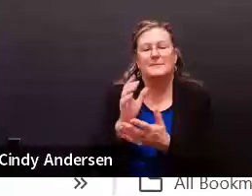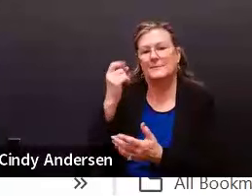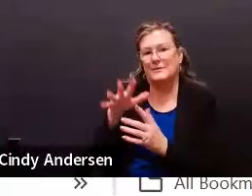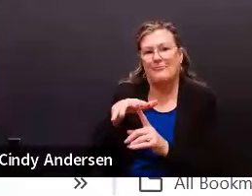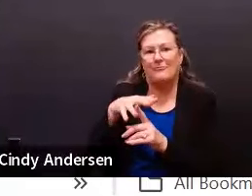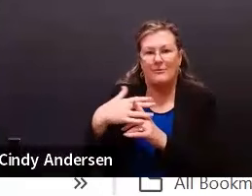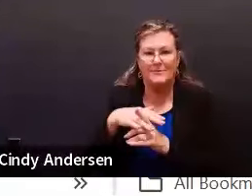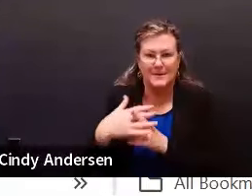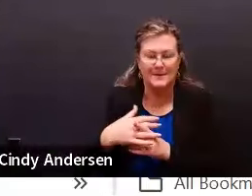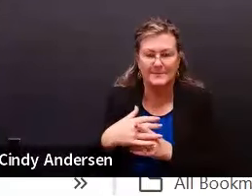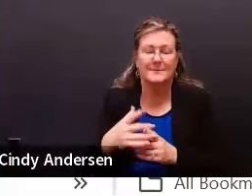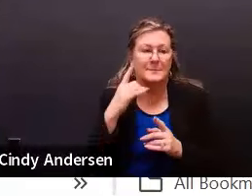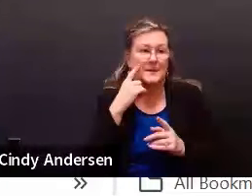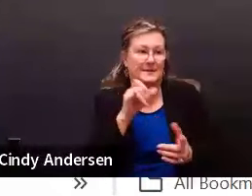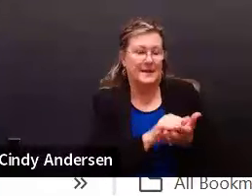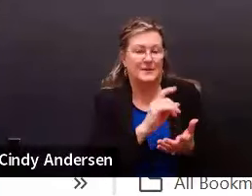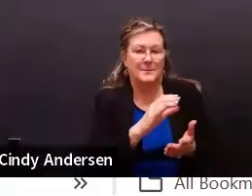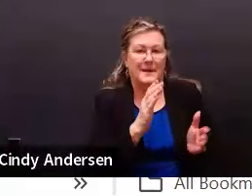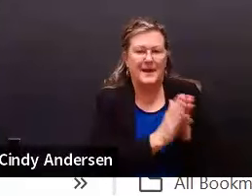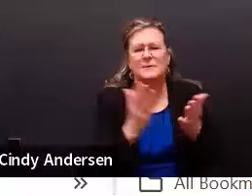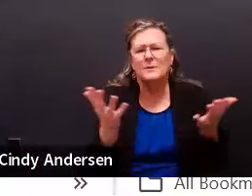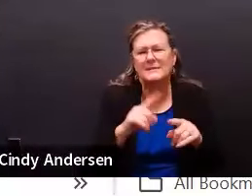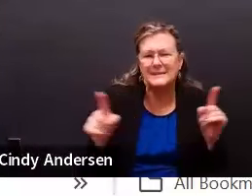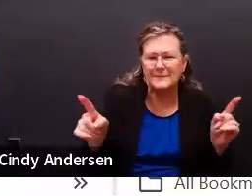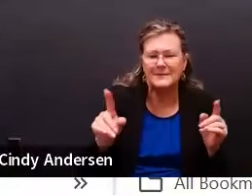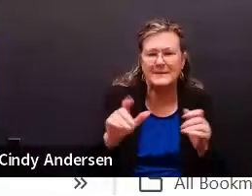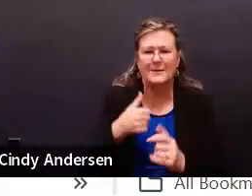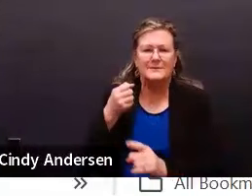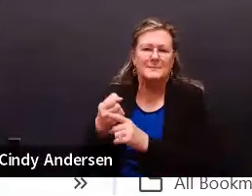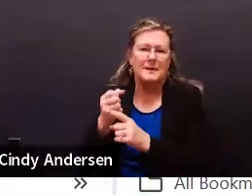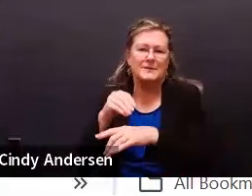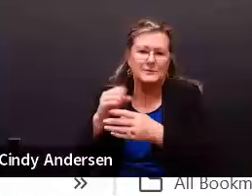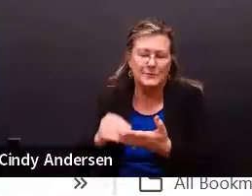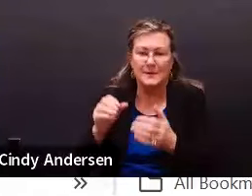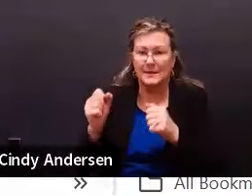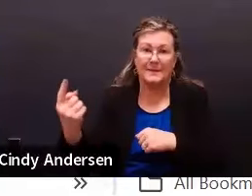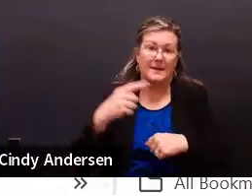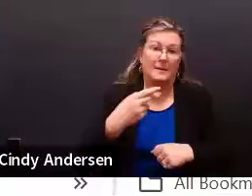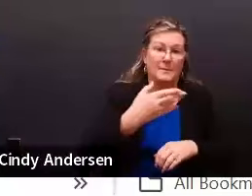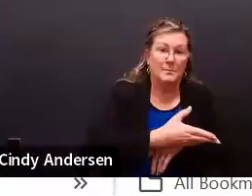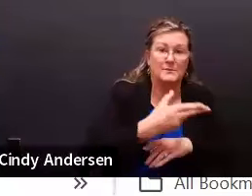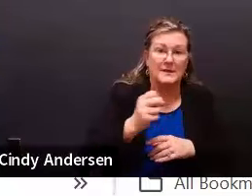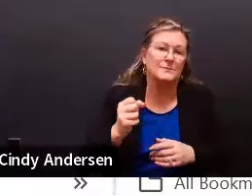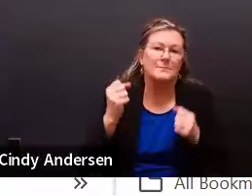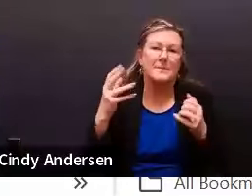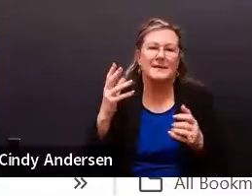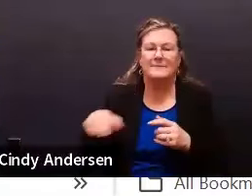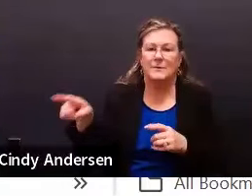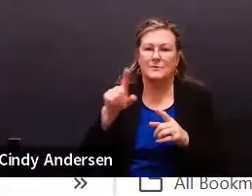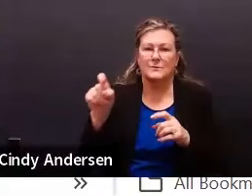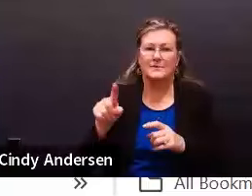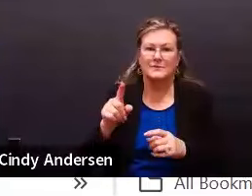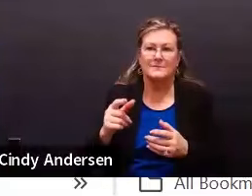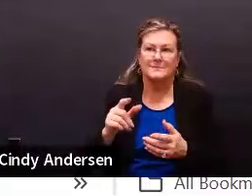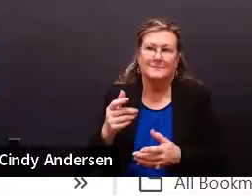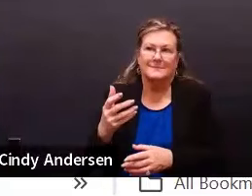of questions about what's the difference, and, you know, what is it? How does it impact a student? Can they come to post-high? Like, a lot of those questions are answered in that